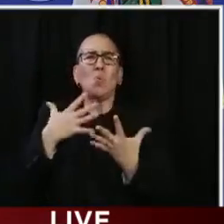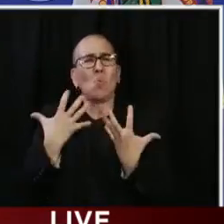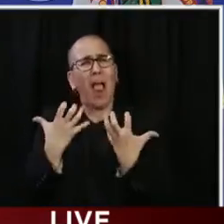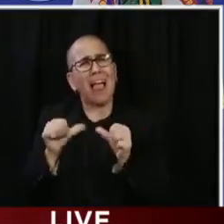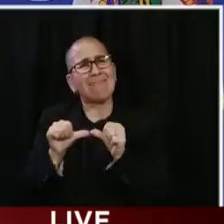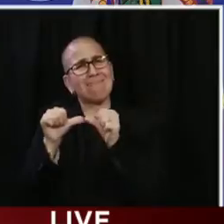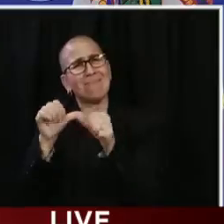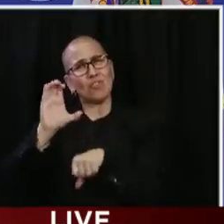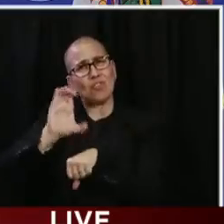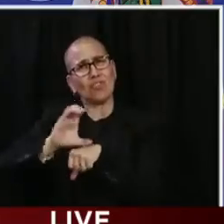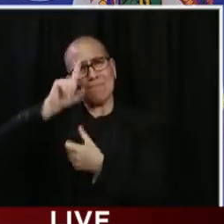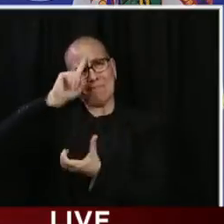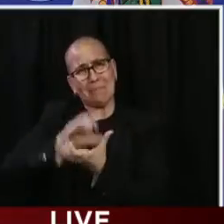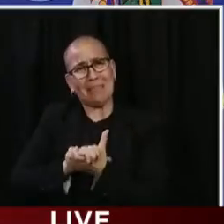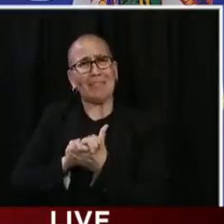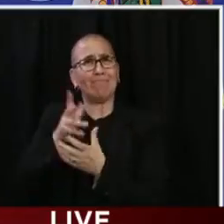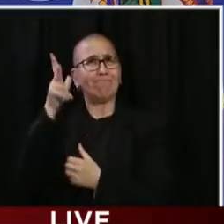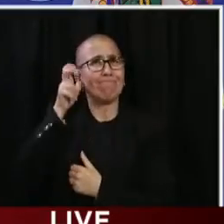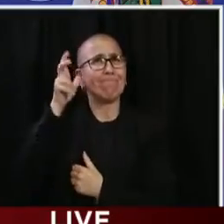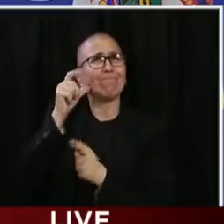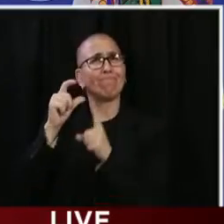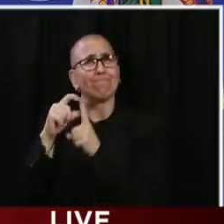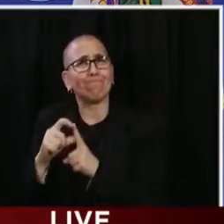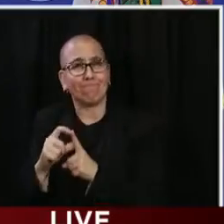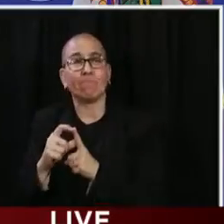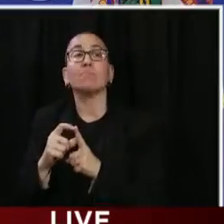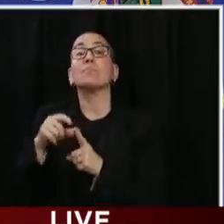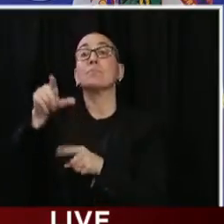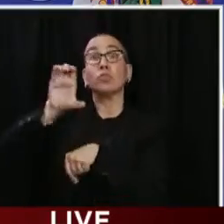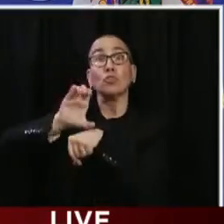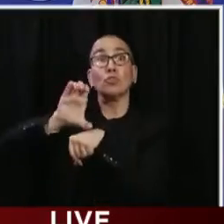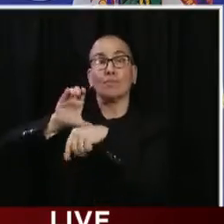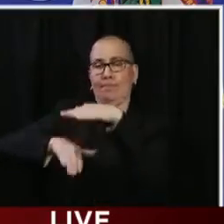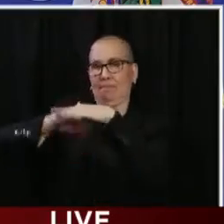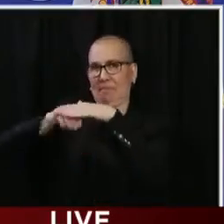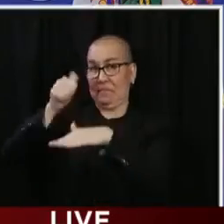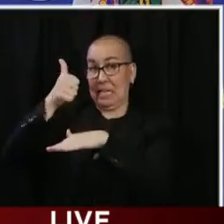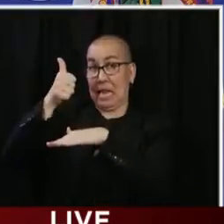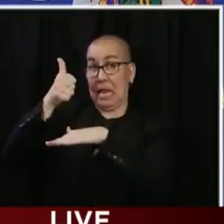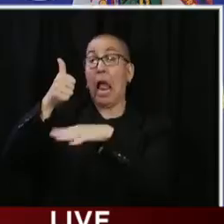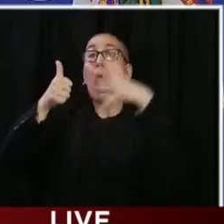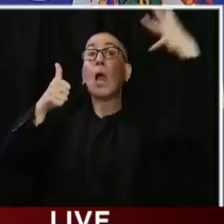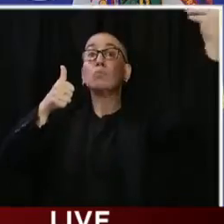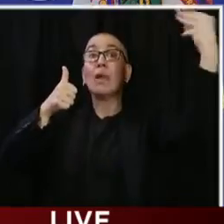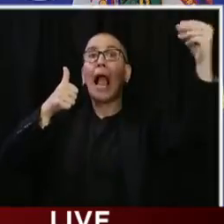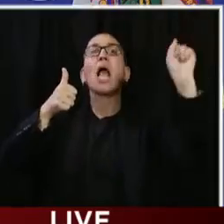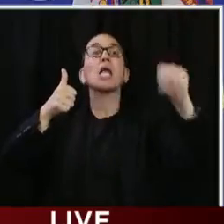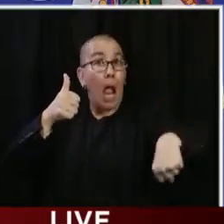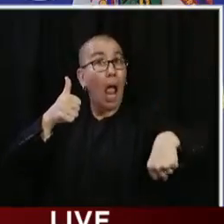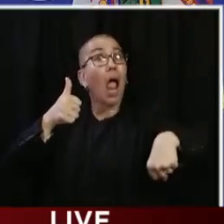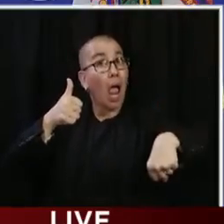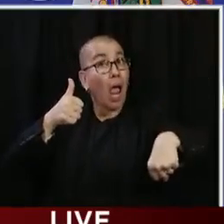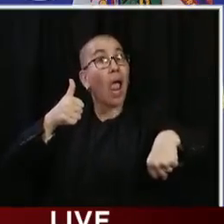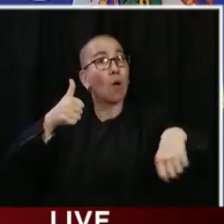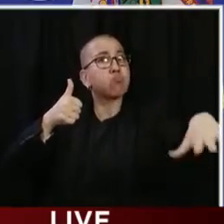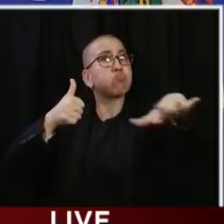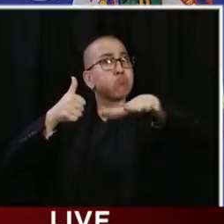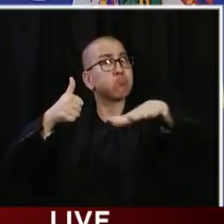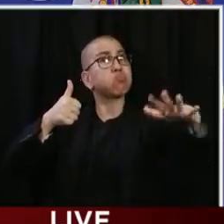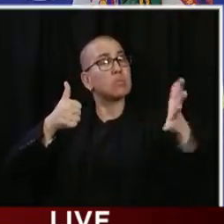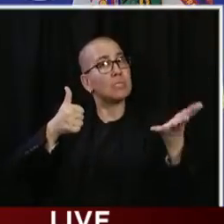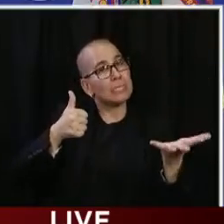less, but outdoor services will be part of that next phase. So it's good timing because it's summer. So we'll see some outdoor services, 6 feet of distance between parties,